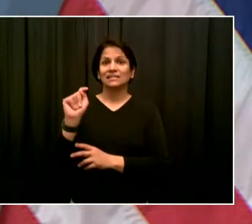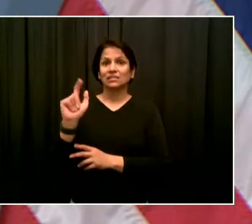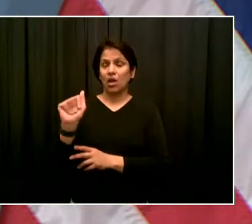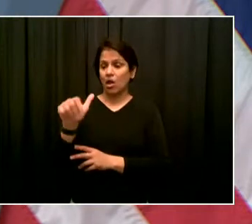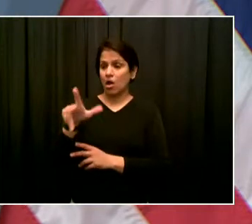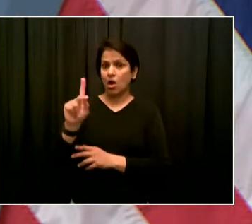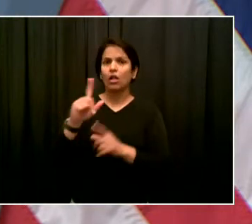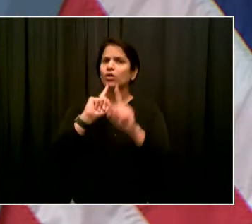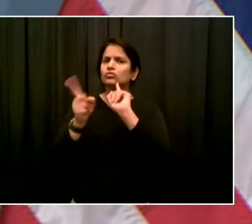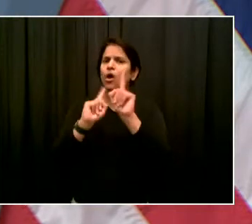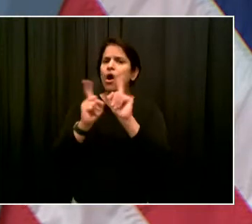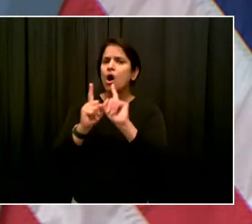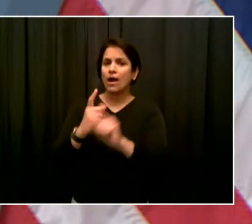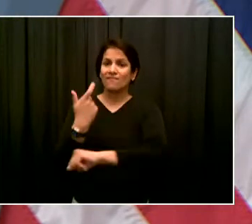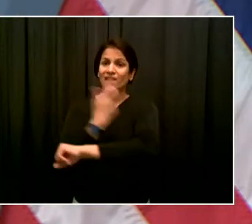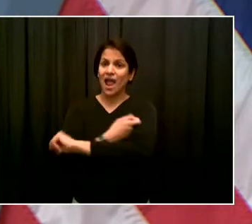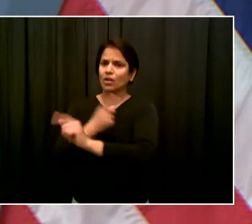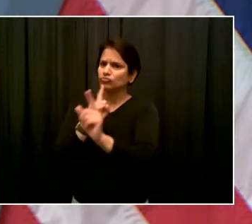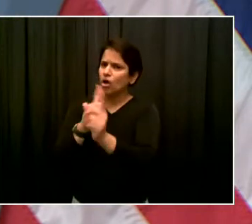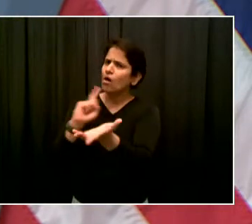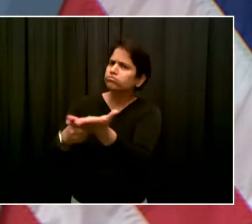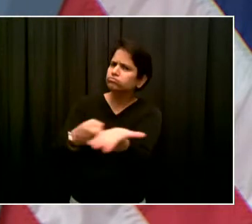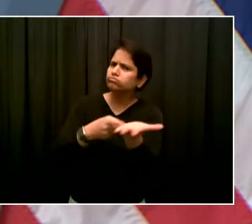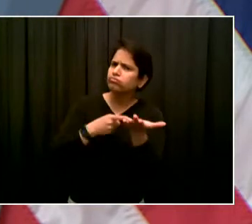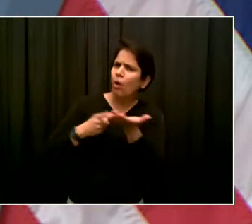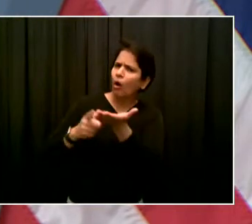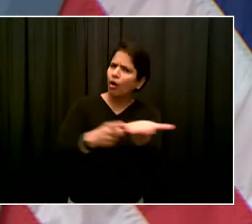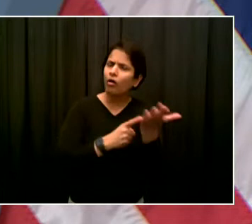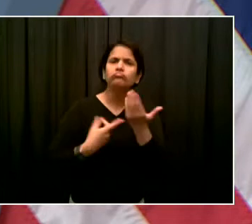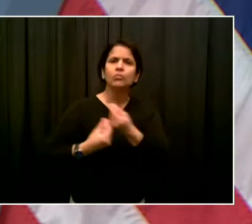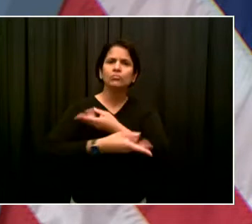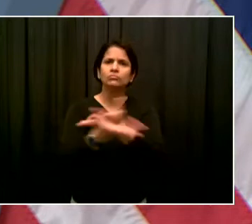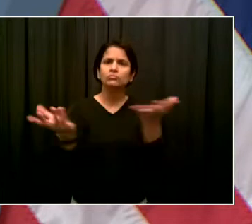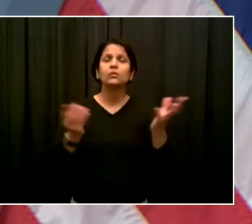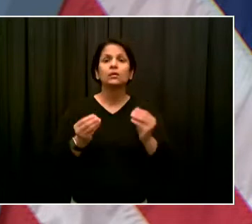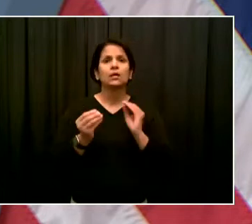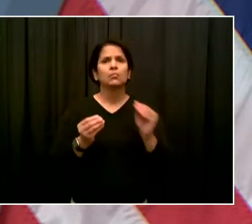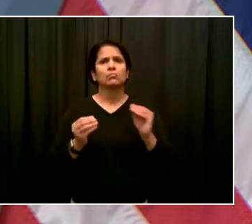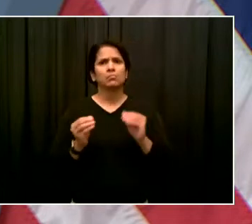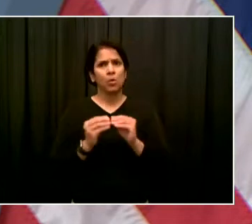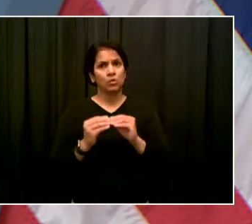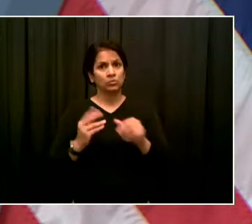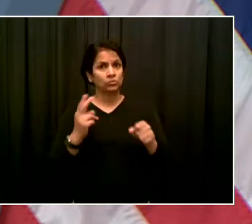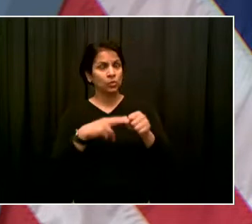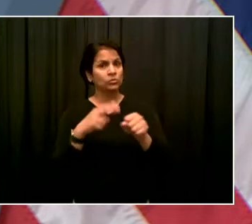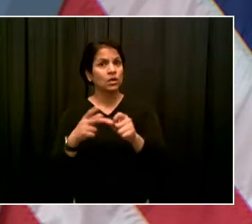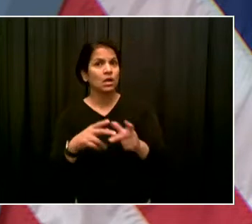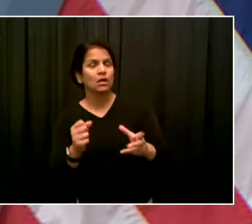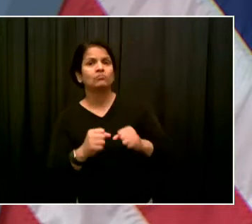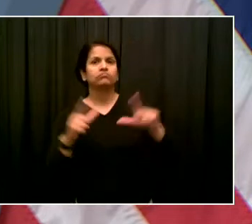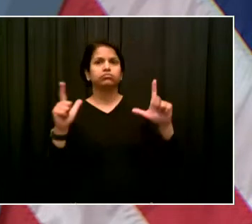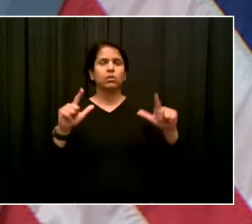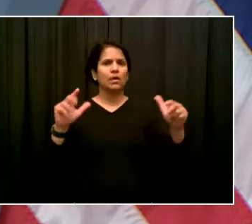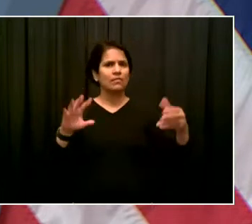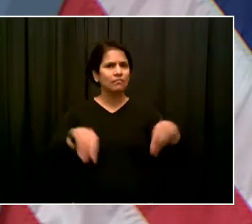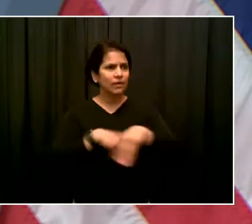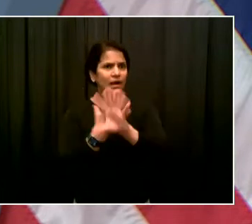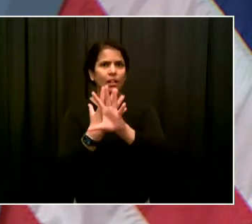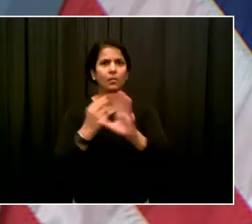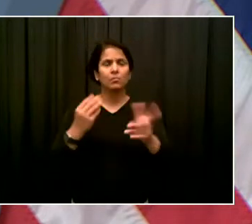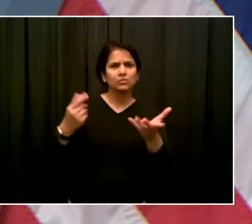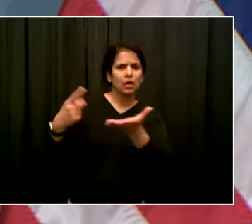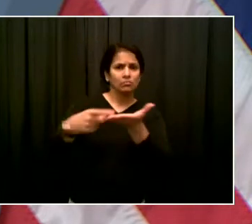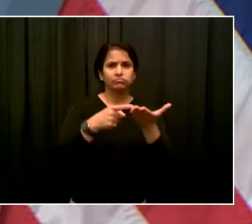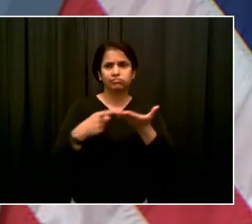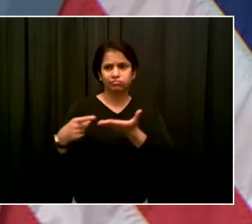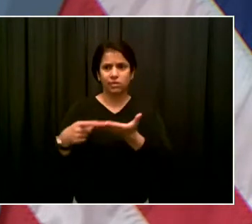on your social feeds, and at your Zoom book club. You are an ambassador to your networks. You may be the most trusted messenger